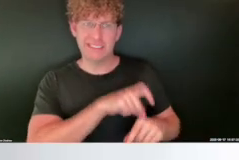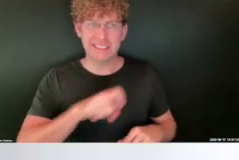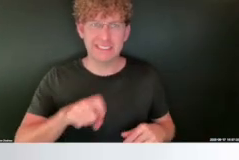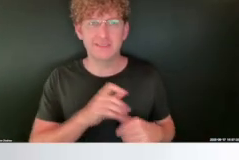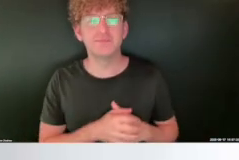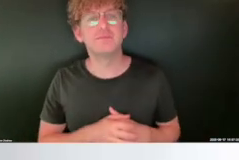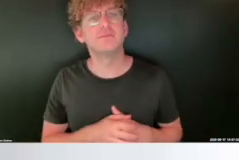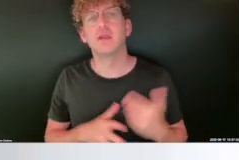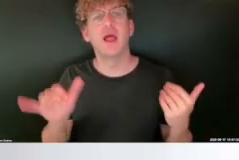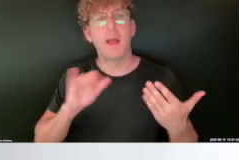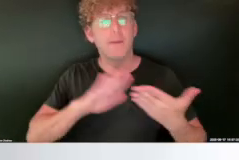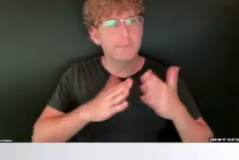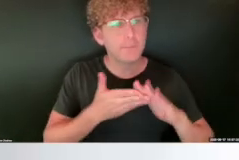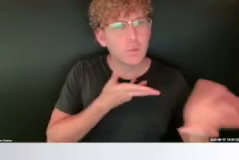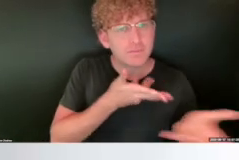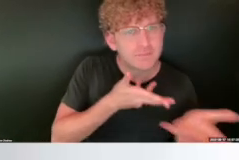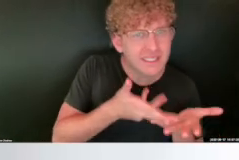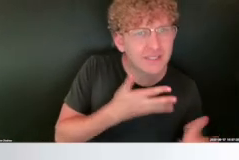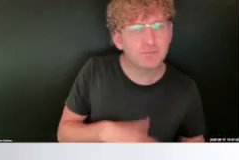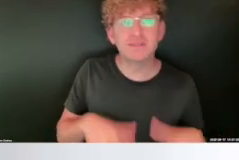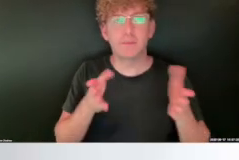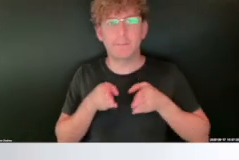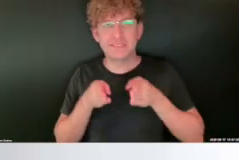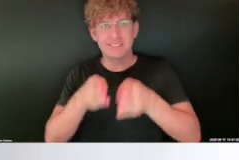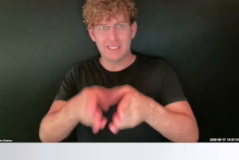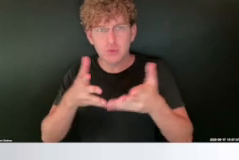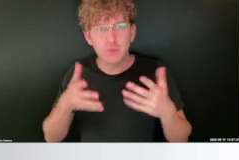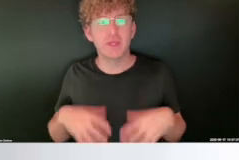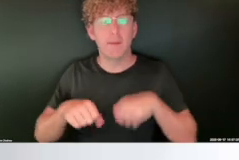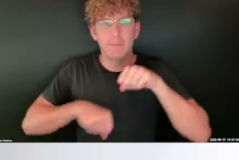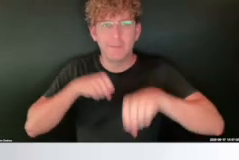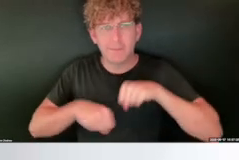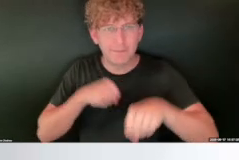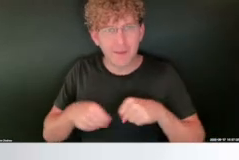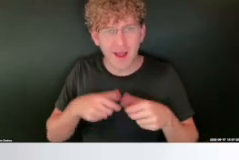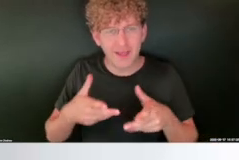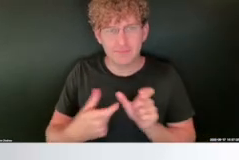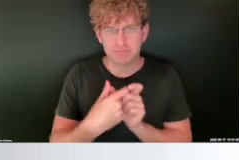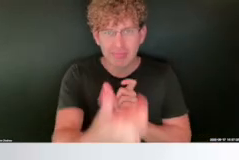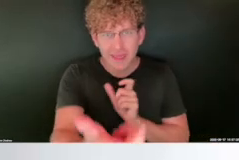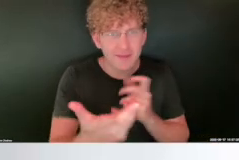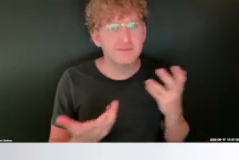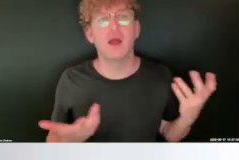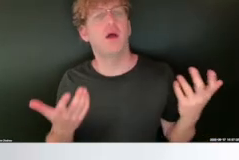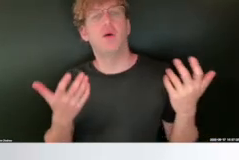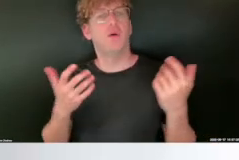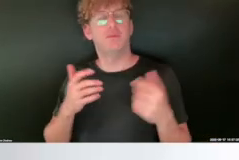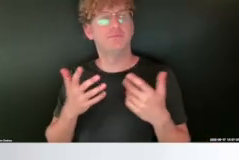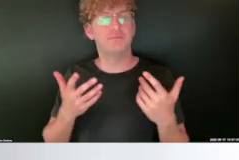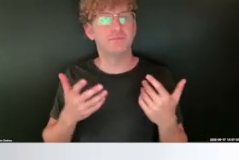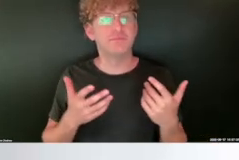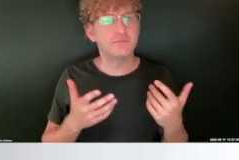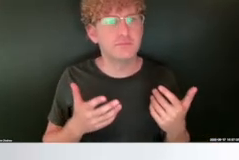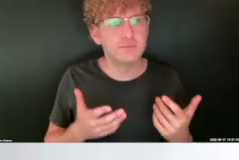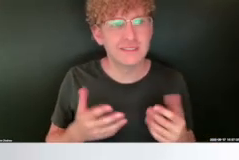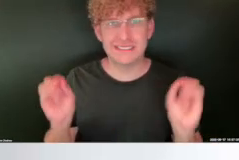greening, zero-emission transit, and more. To date, STEP has been allocated $77.9 million. The funding